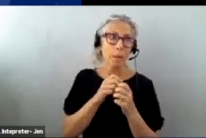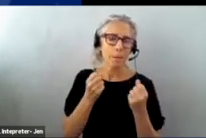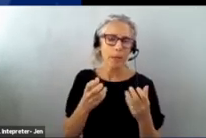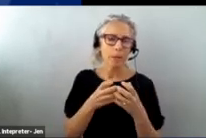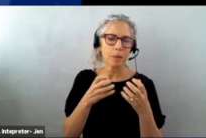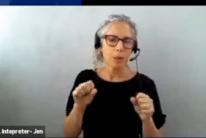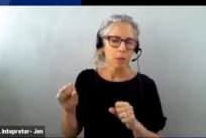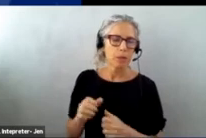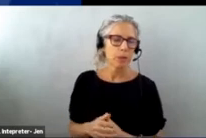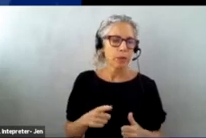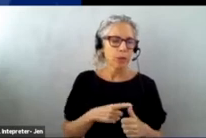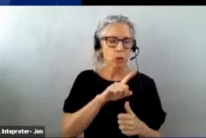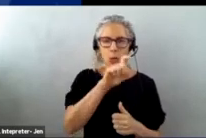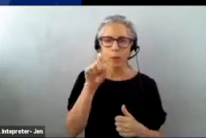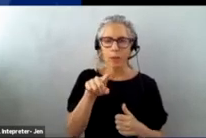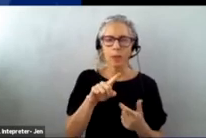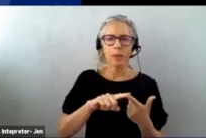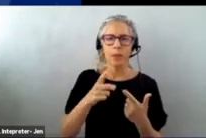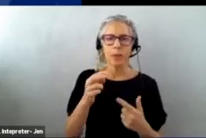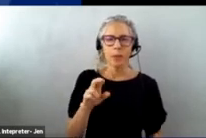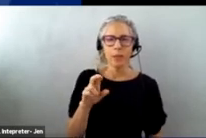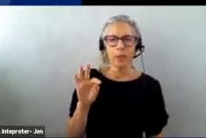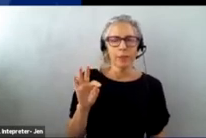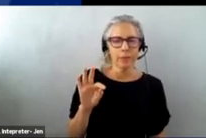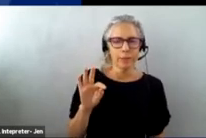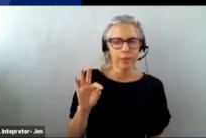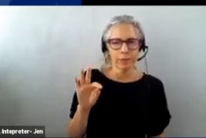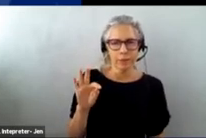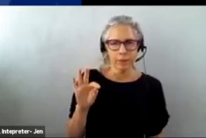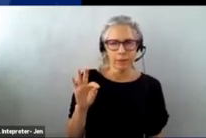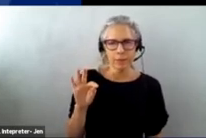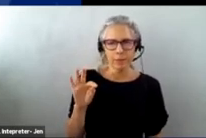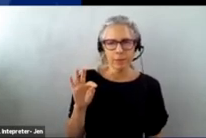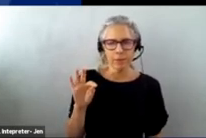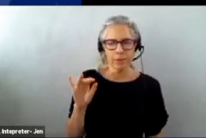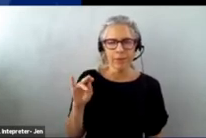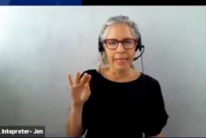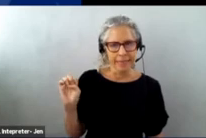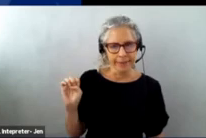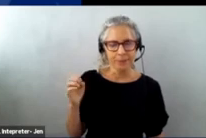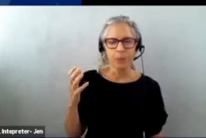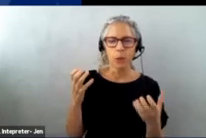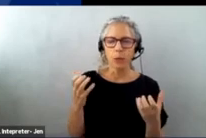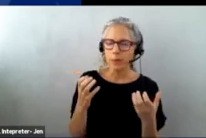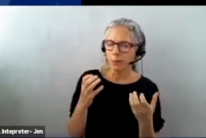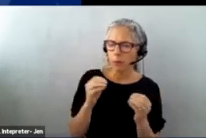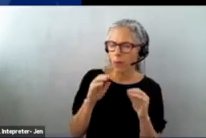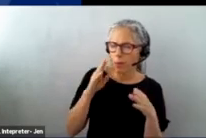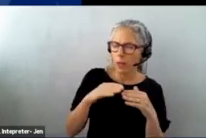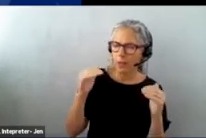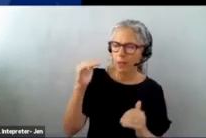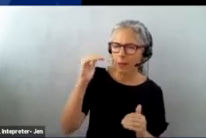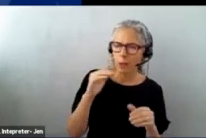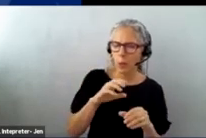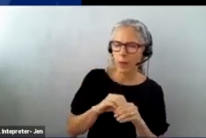first one I'd like to address to Dr. Faneen. I'd love to get more of a focus on the disparities you talked about in our own